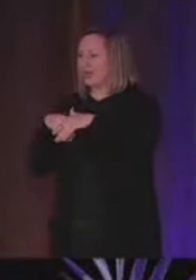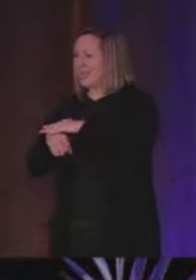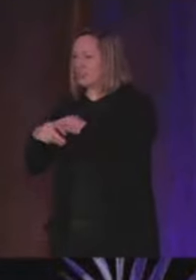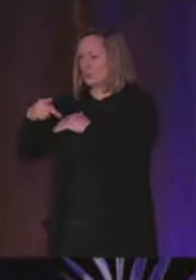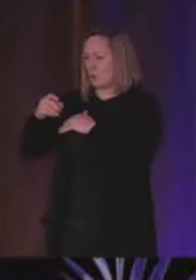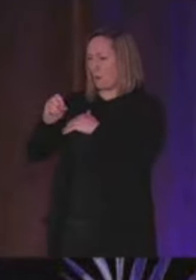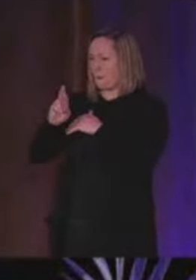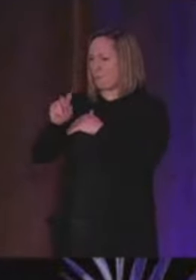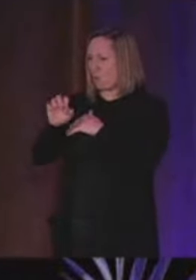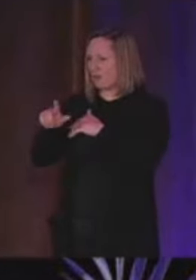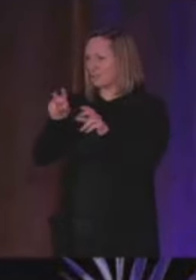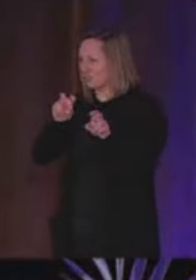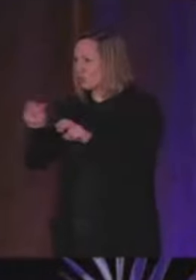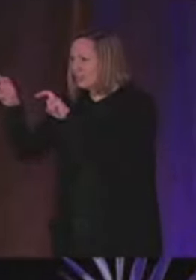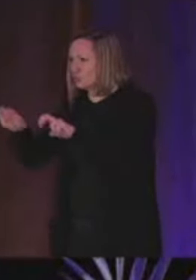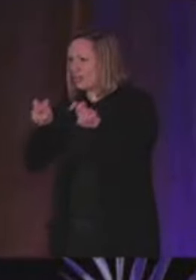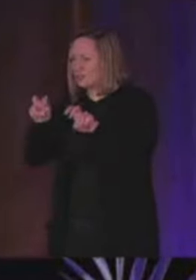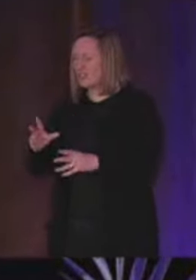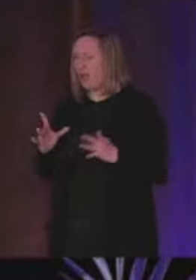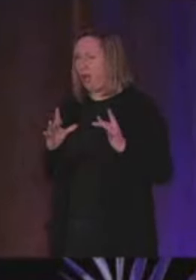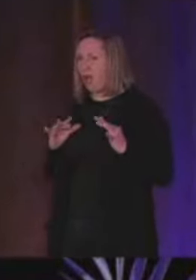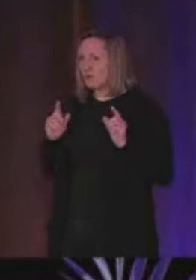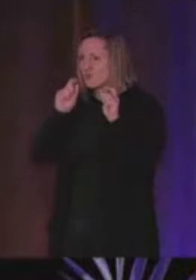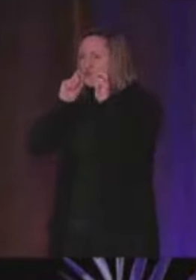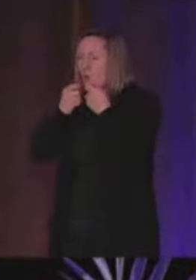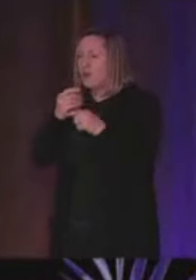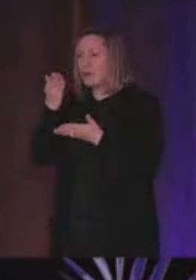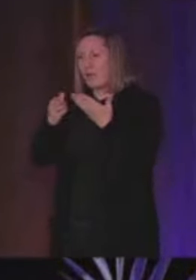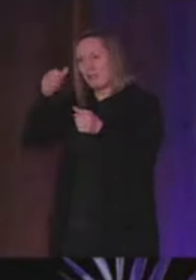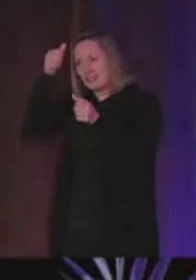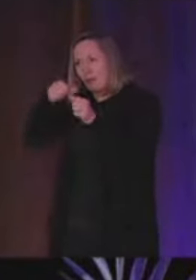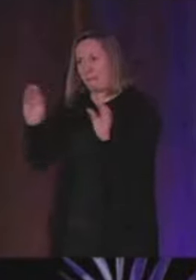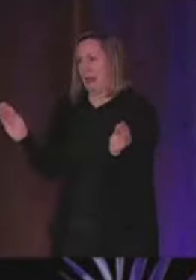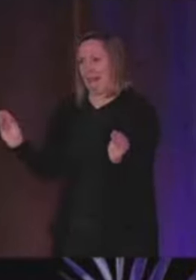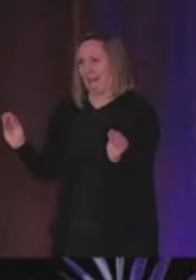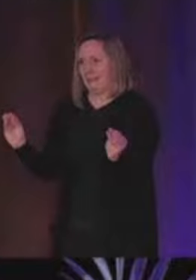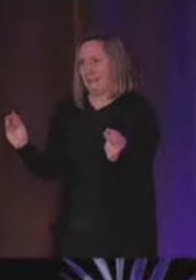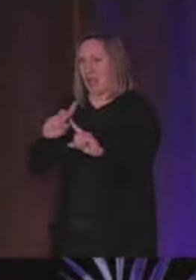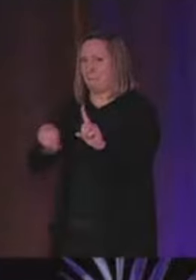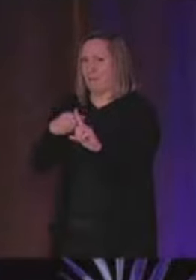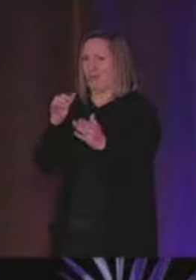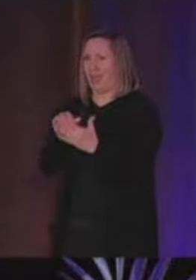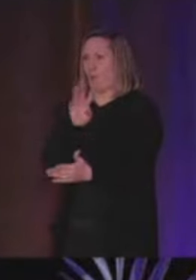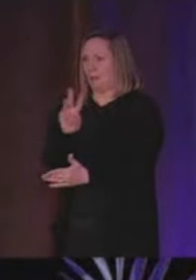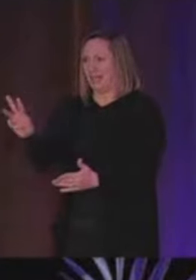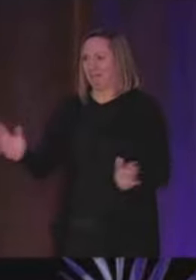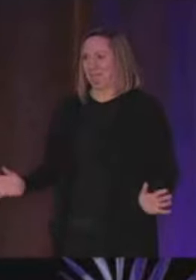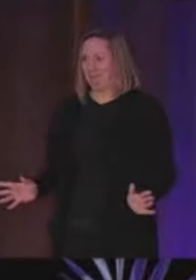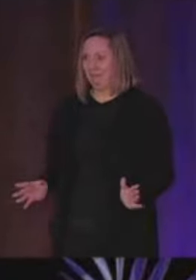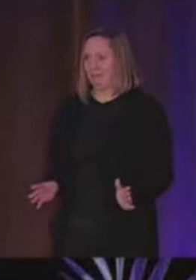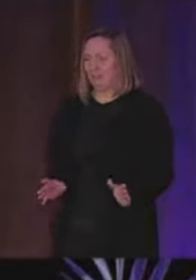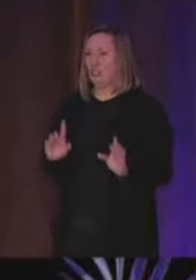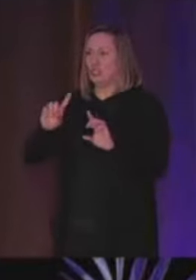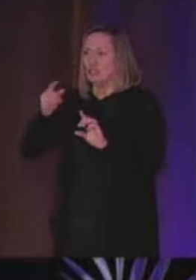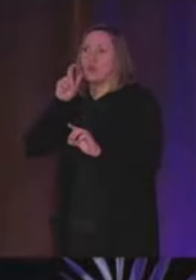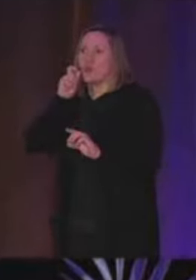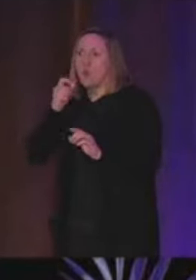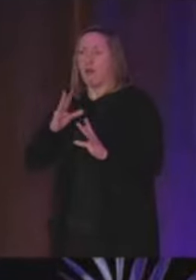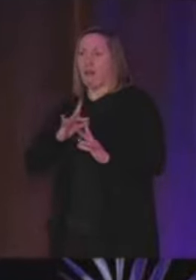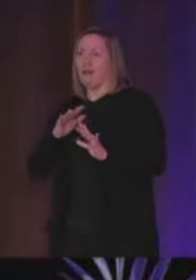themes. It was so cool, except you probably don't remember anything else about that website. You don't